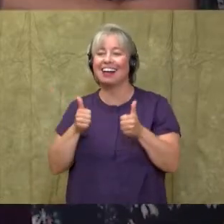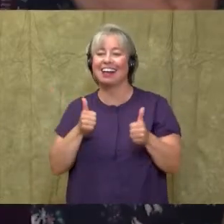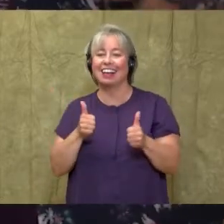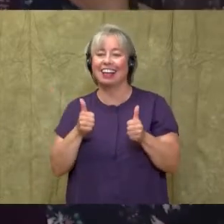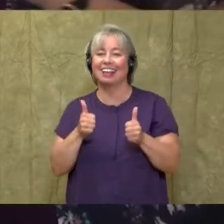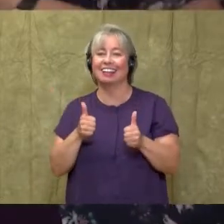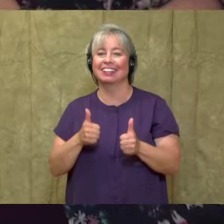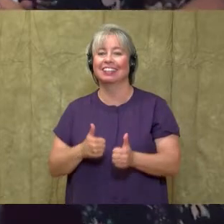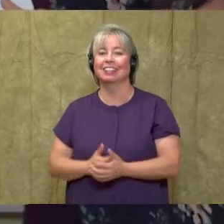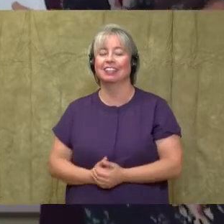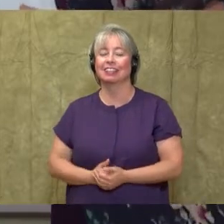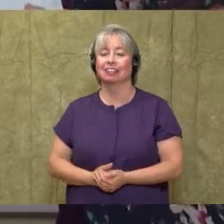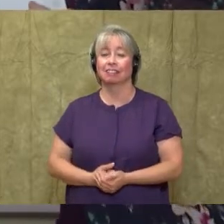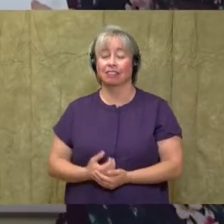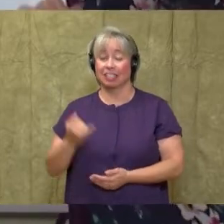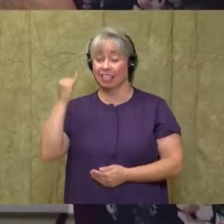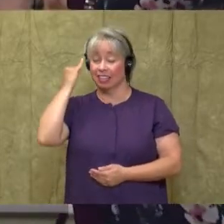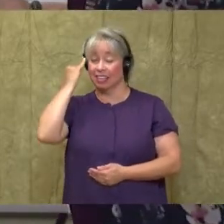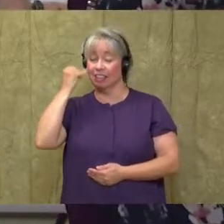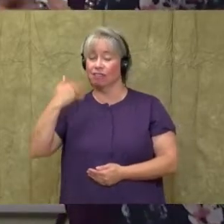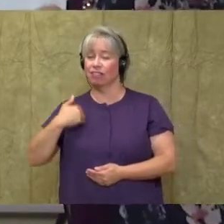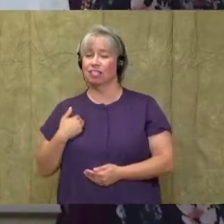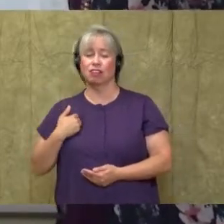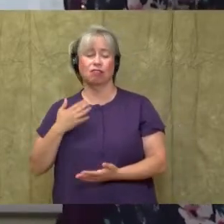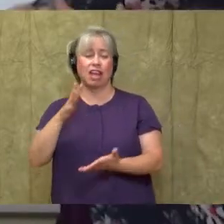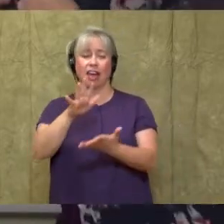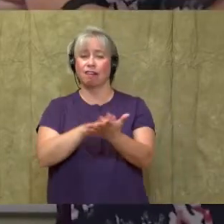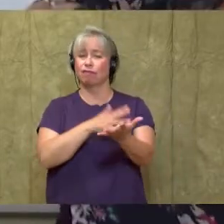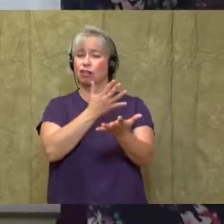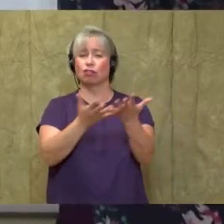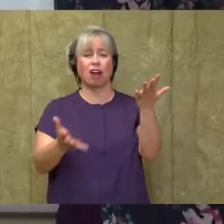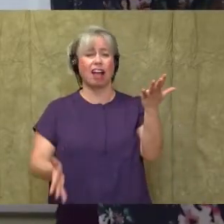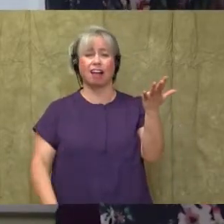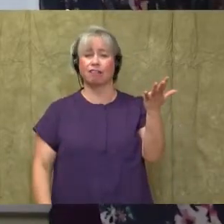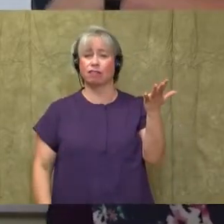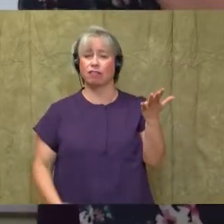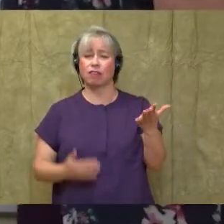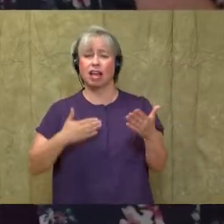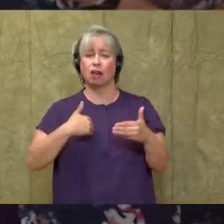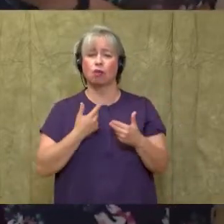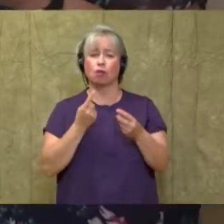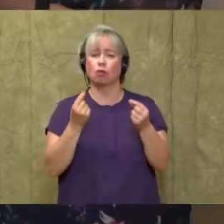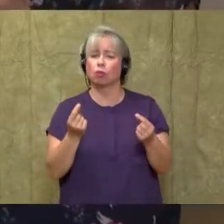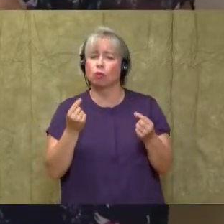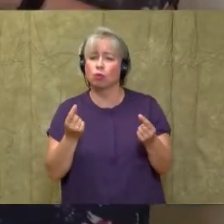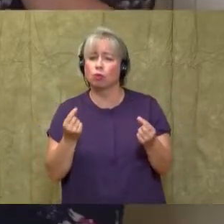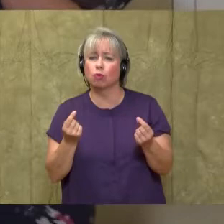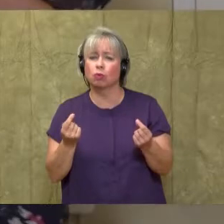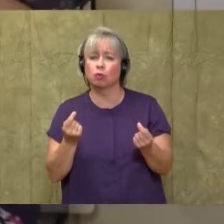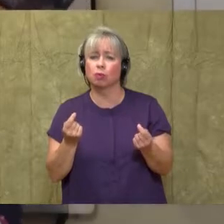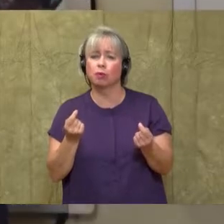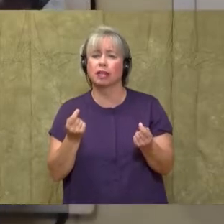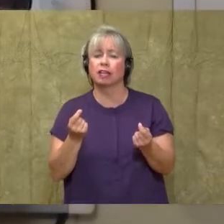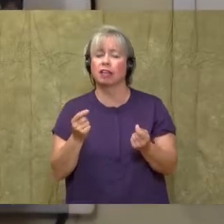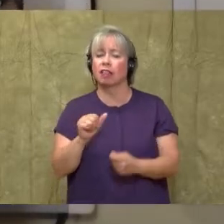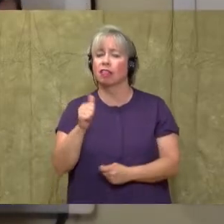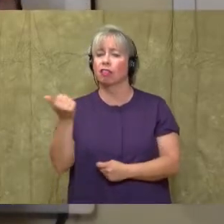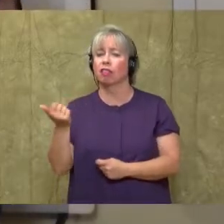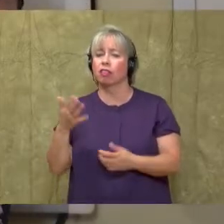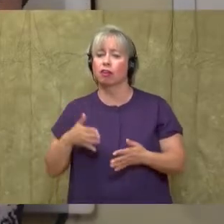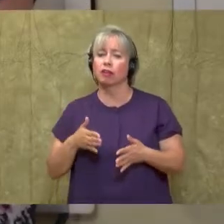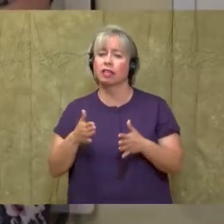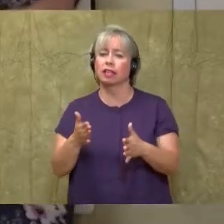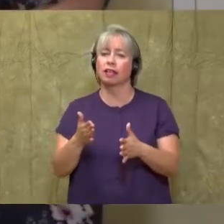Okay, but suppose you don't have a graph. How can you find the distance between 2 points? There's also another method other